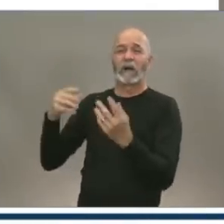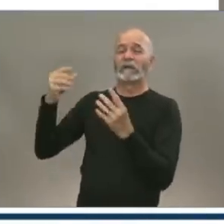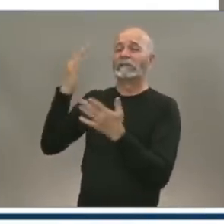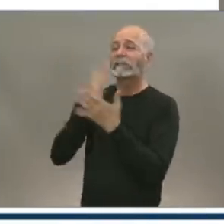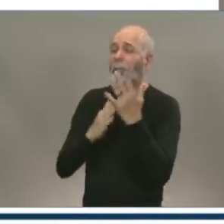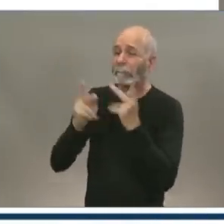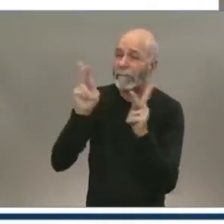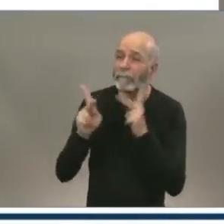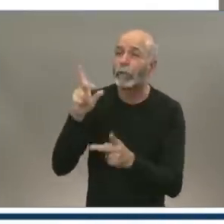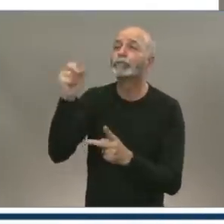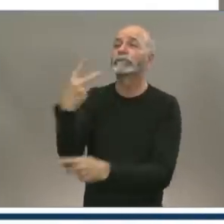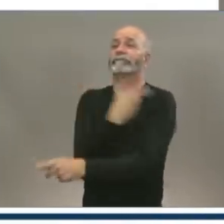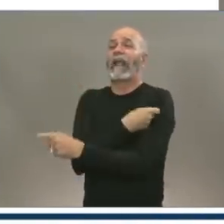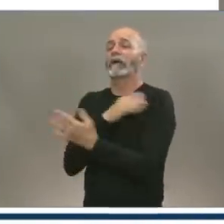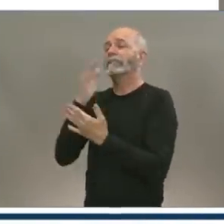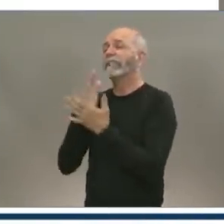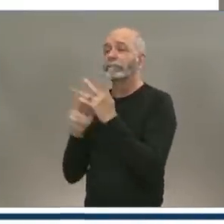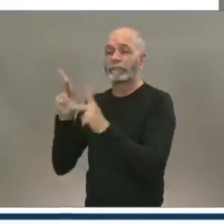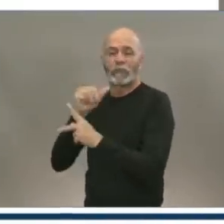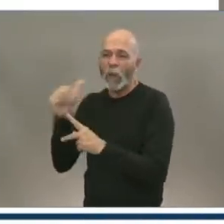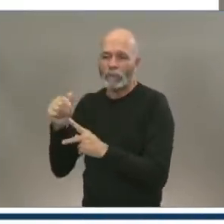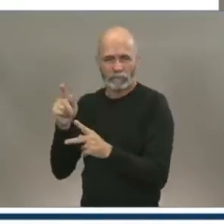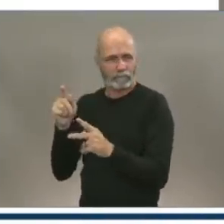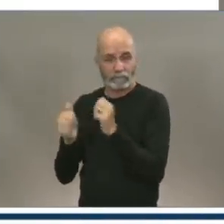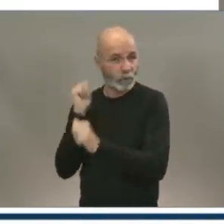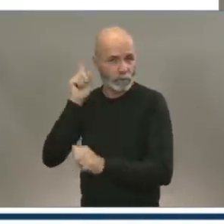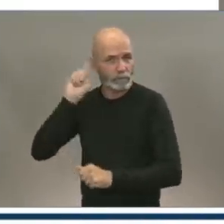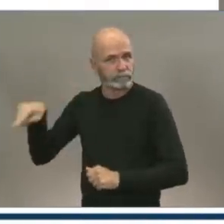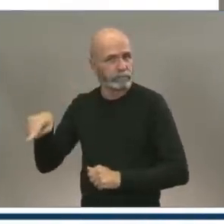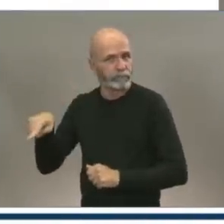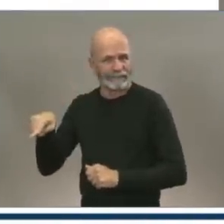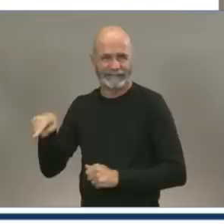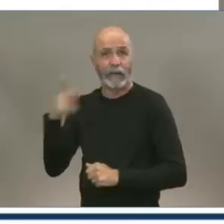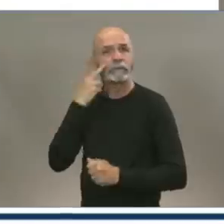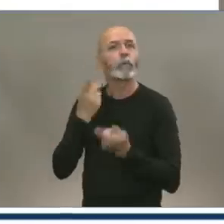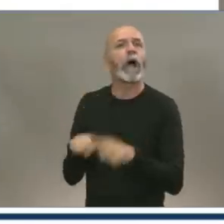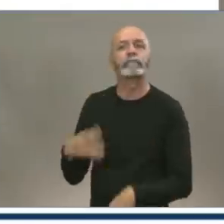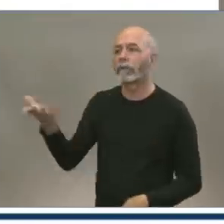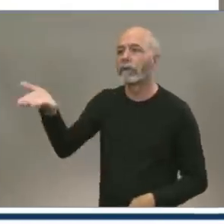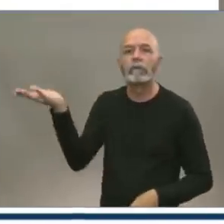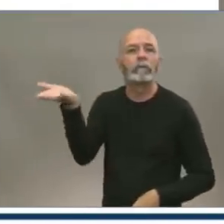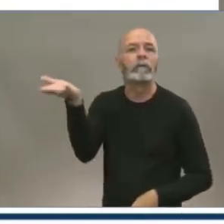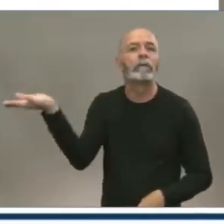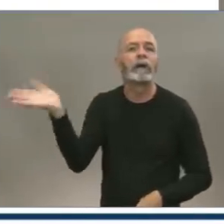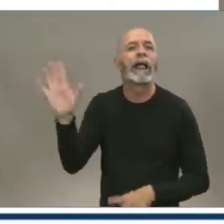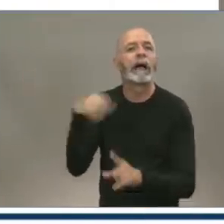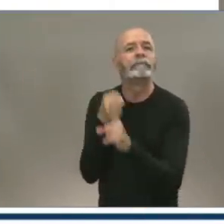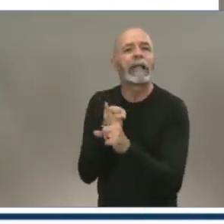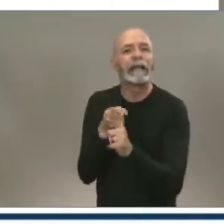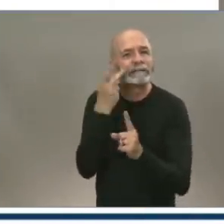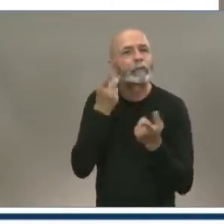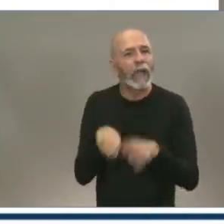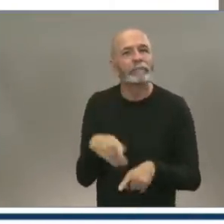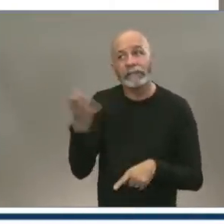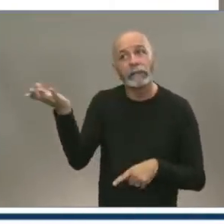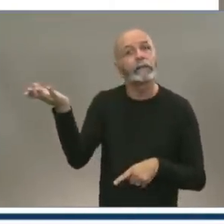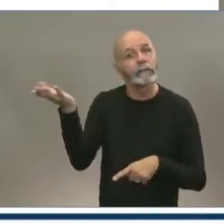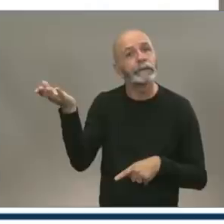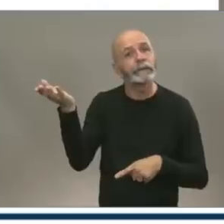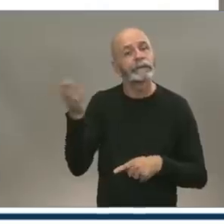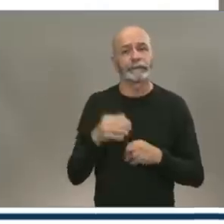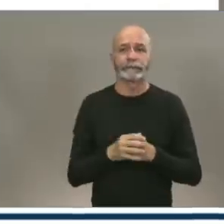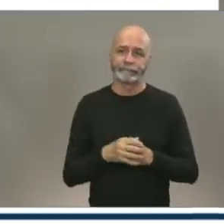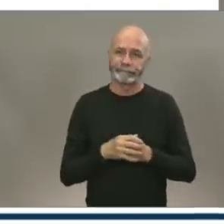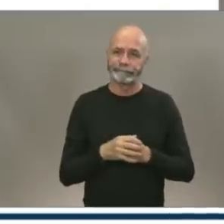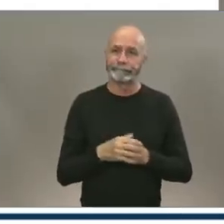existing rules, and these choices have had significant impacts upon others. I understand that no one intended